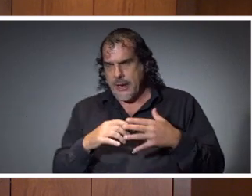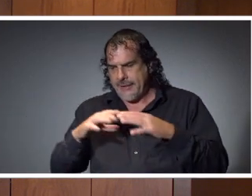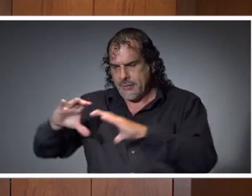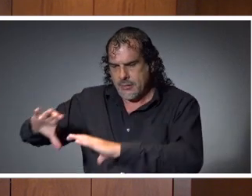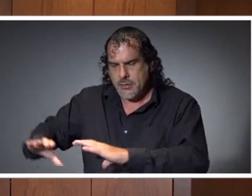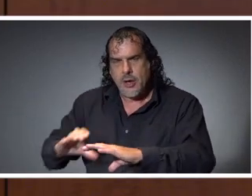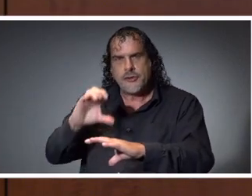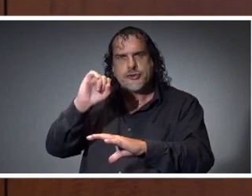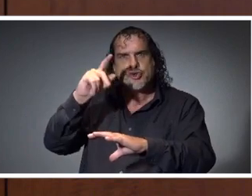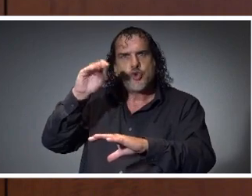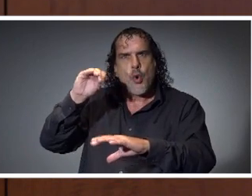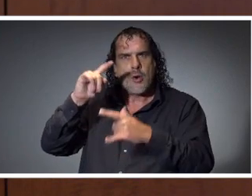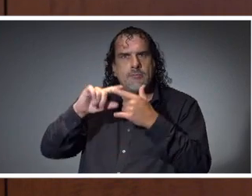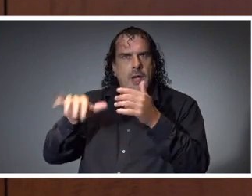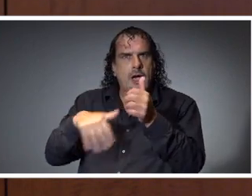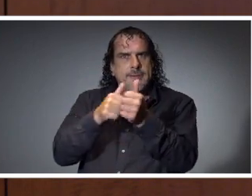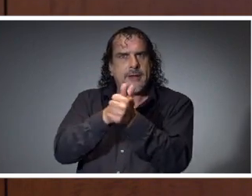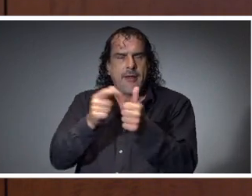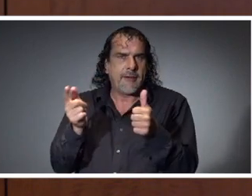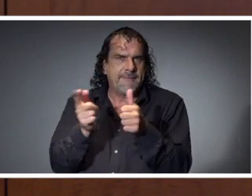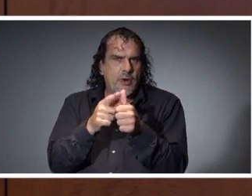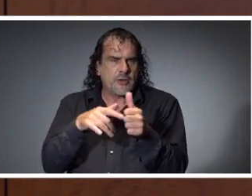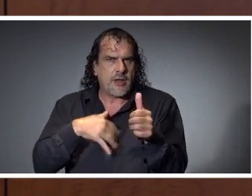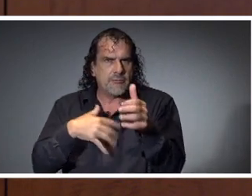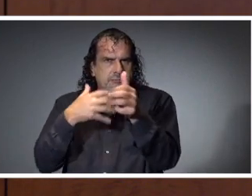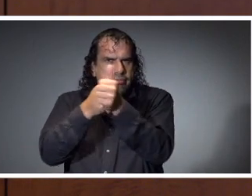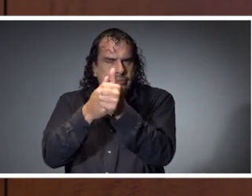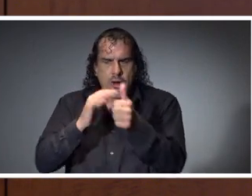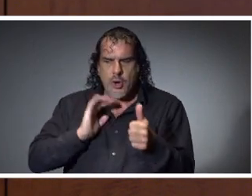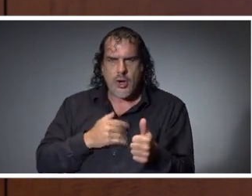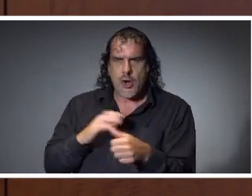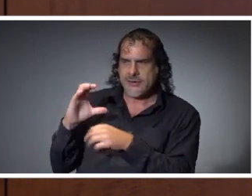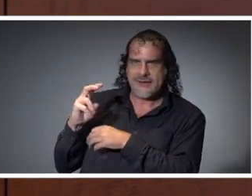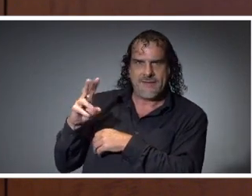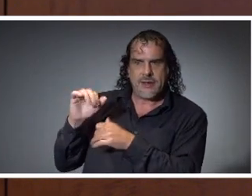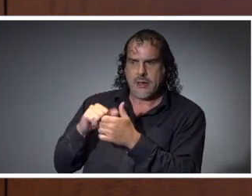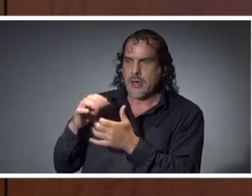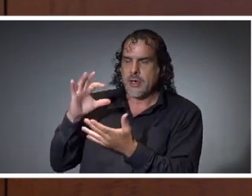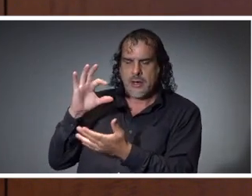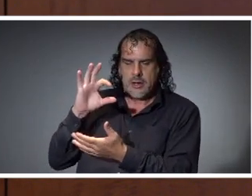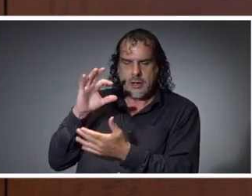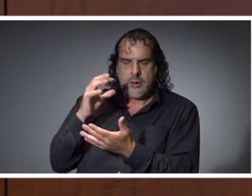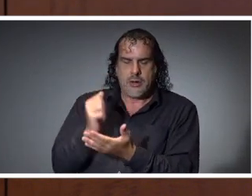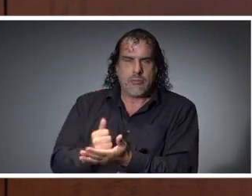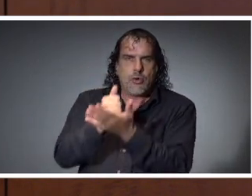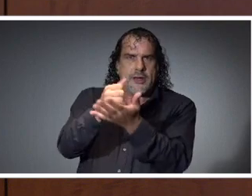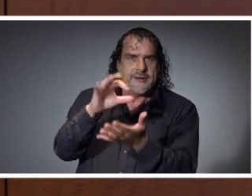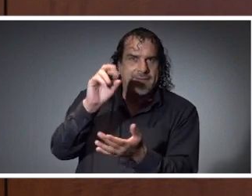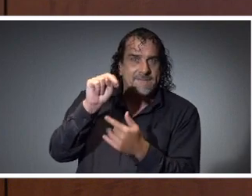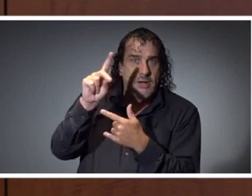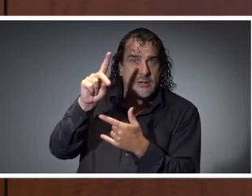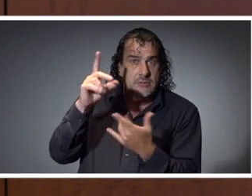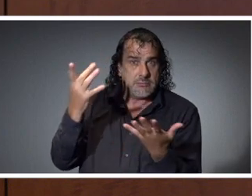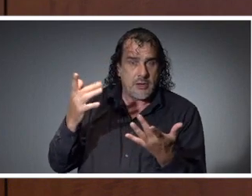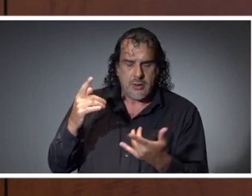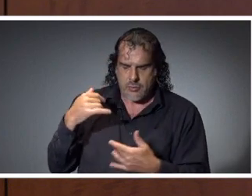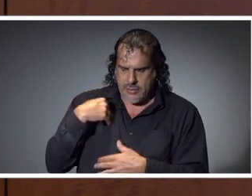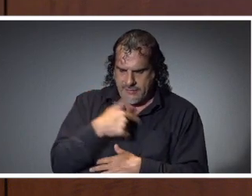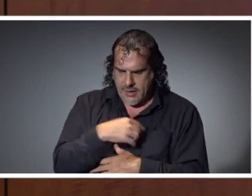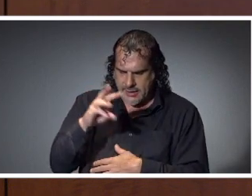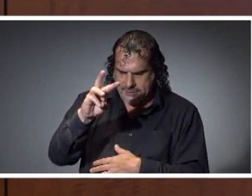give everyone. But first, let me give you a quick update on the COVID Emergency Relief Fund. As of today, we have received